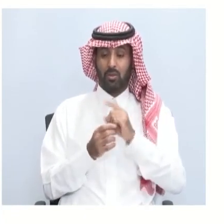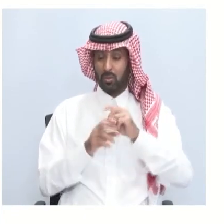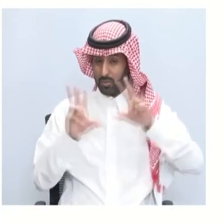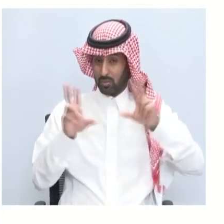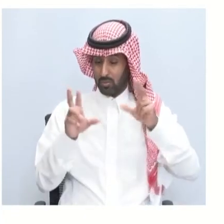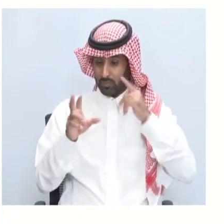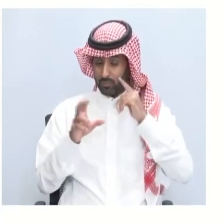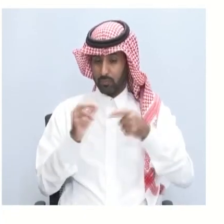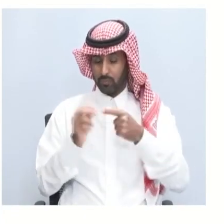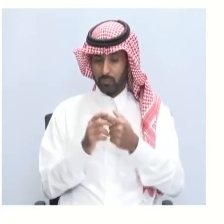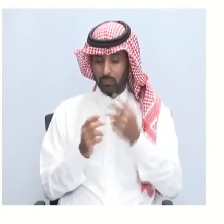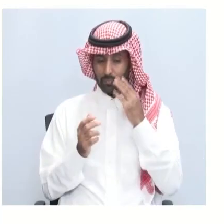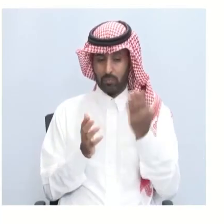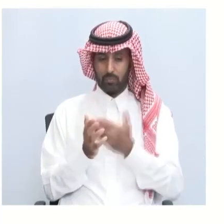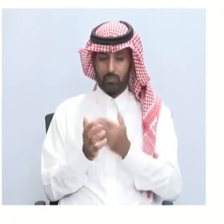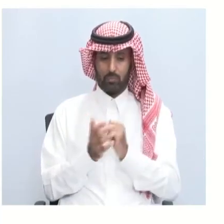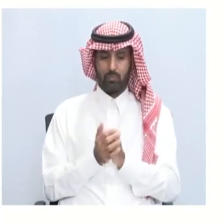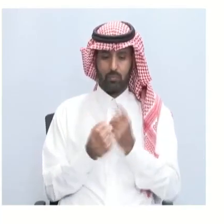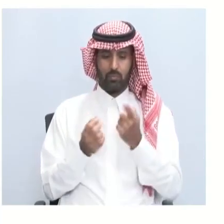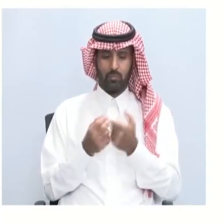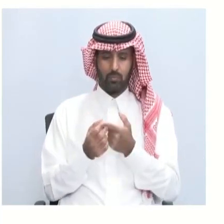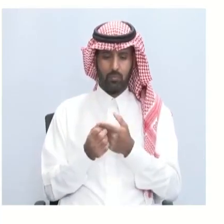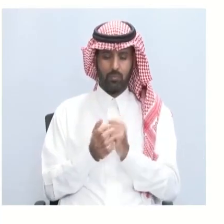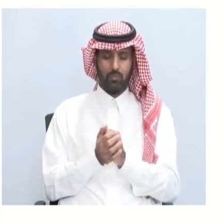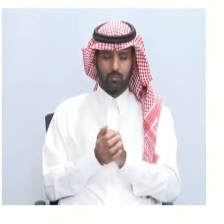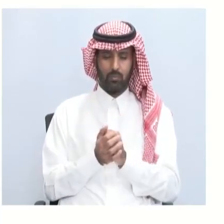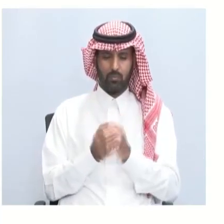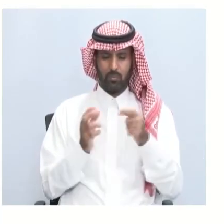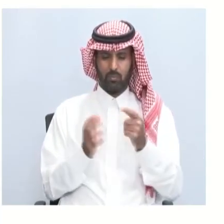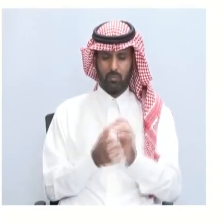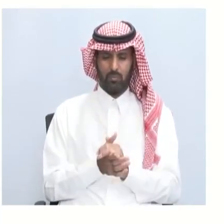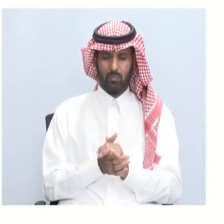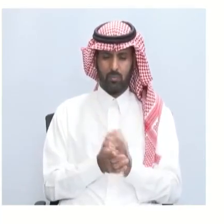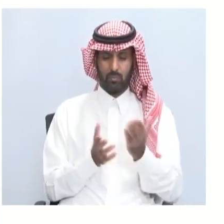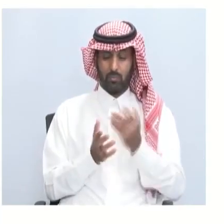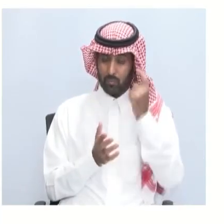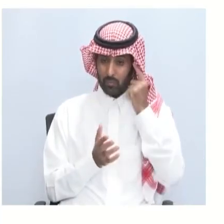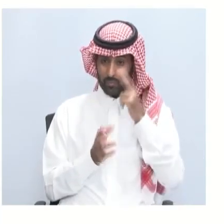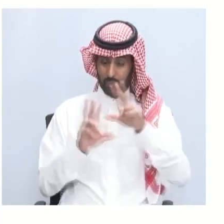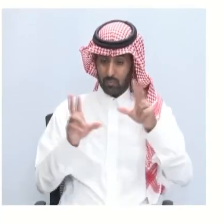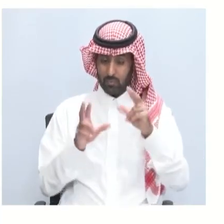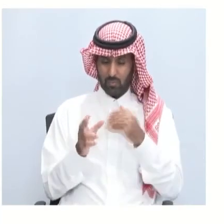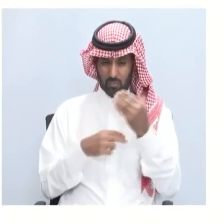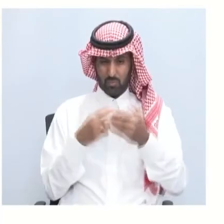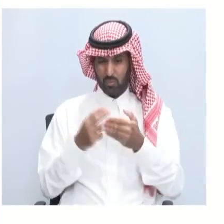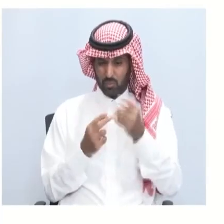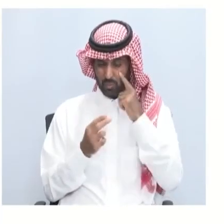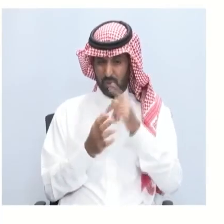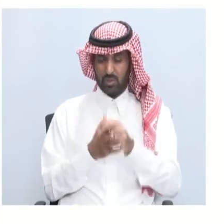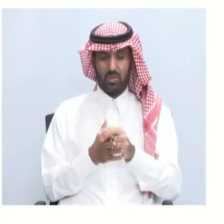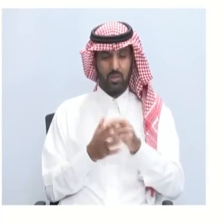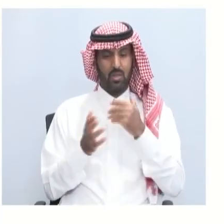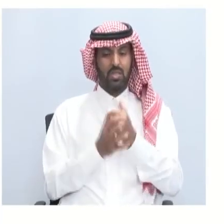Norman Painting, has played the role of Phil Archer since the program began. Can you watch this TV series for